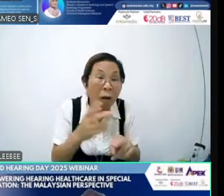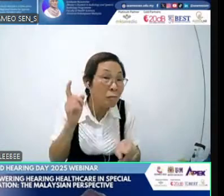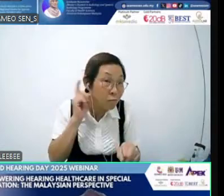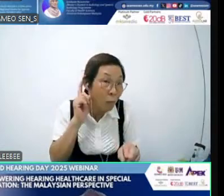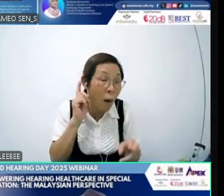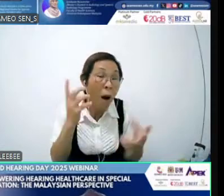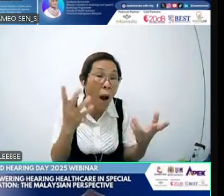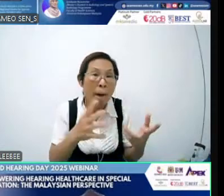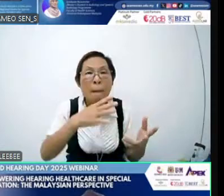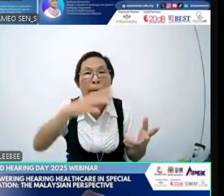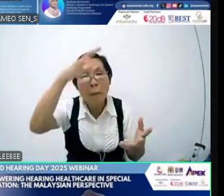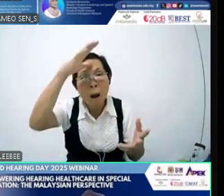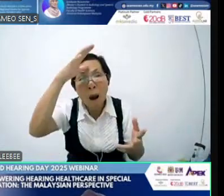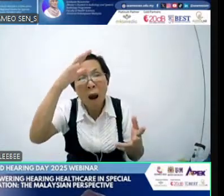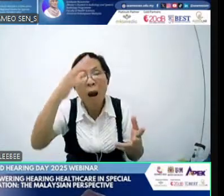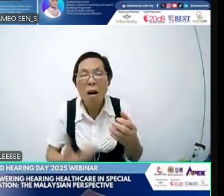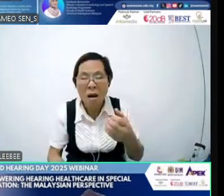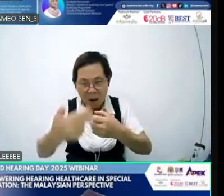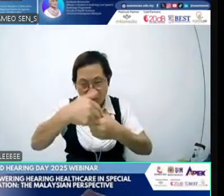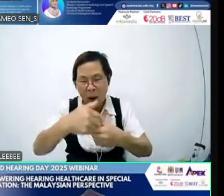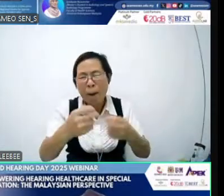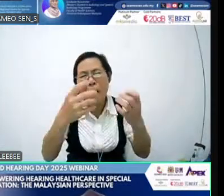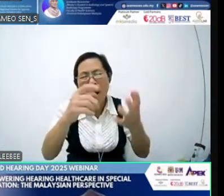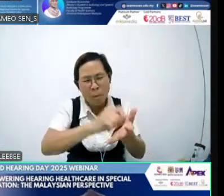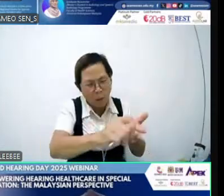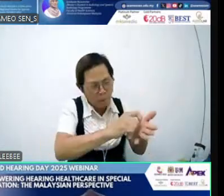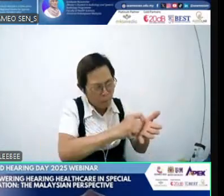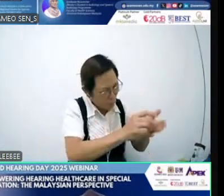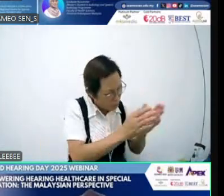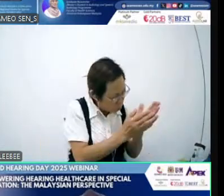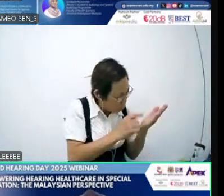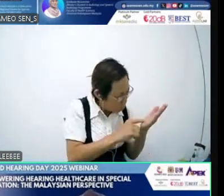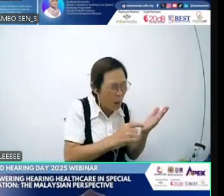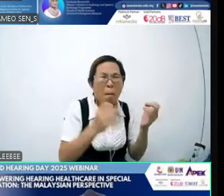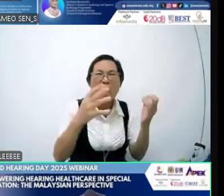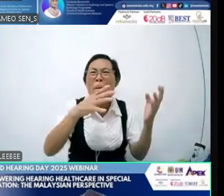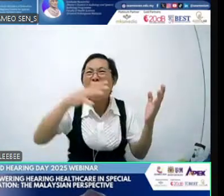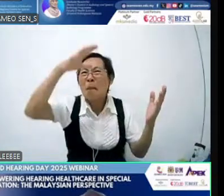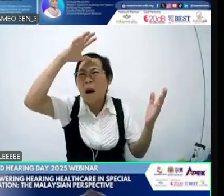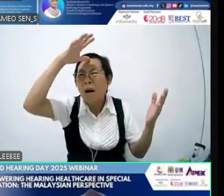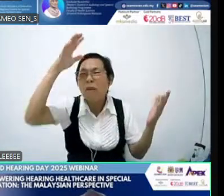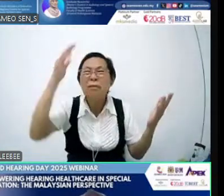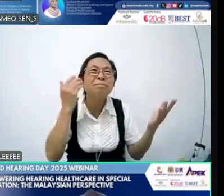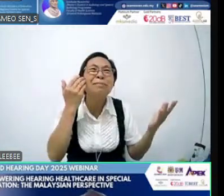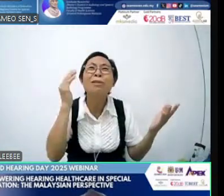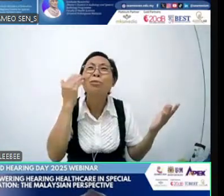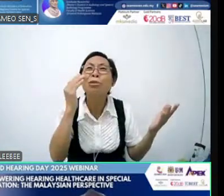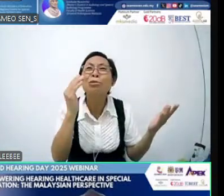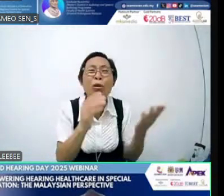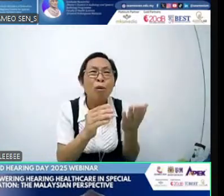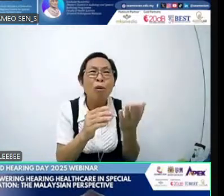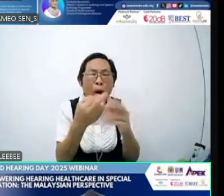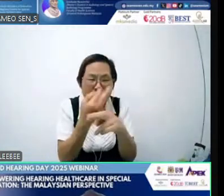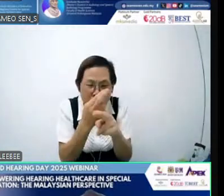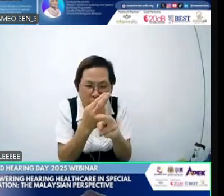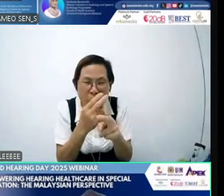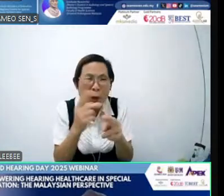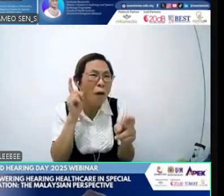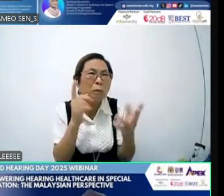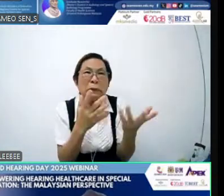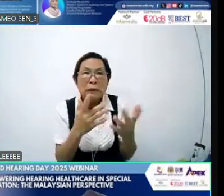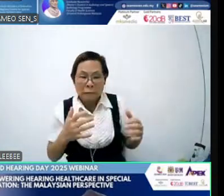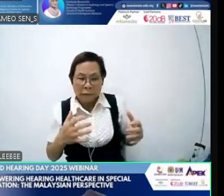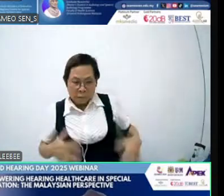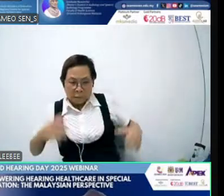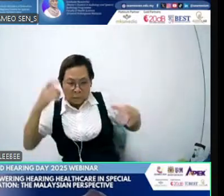Even with the right information, many parents struggle to manage their child's hearing aid consistently because they lack confidence. They